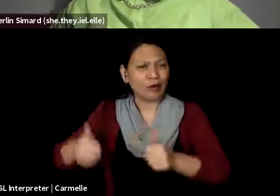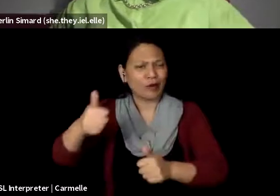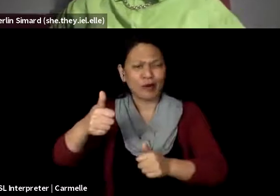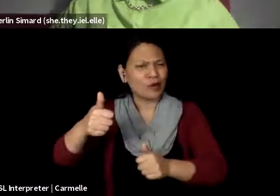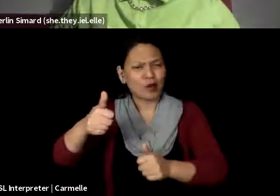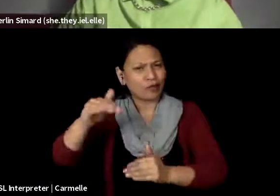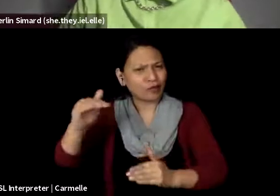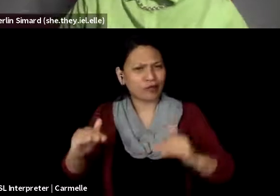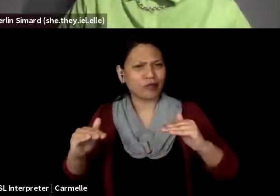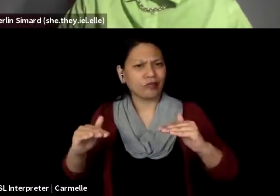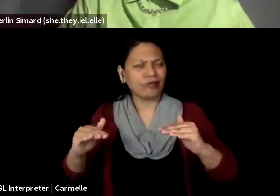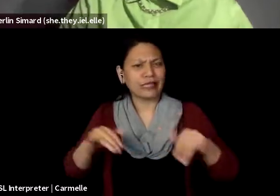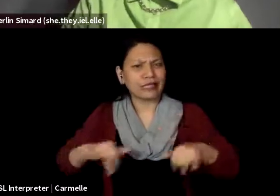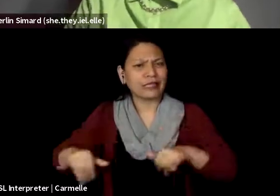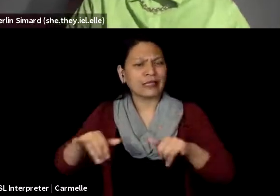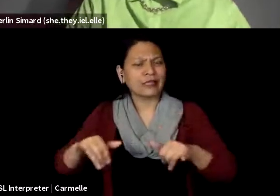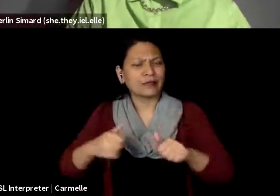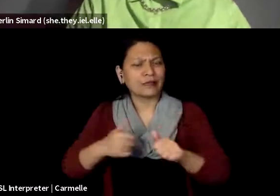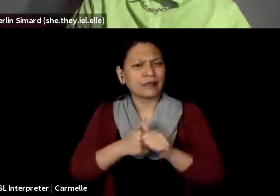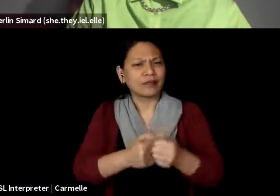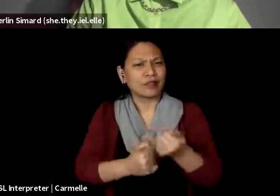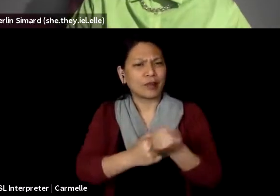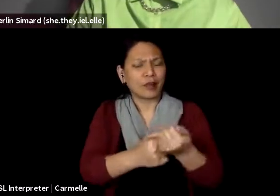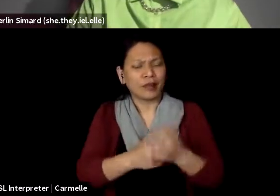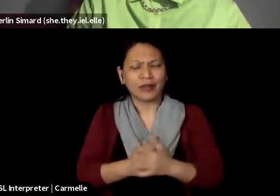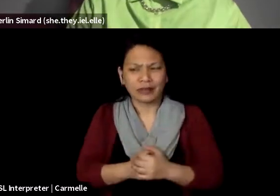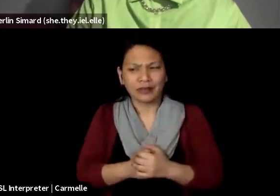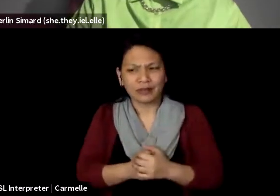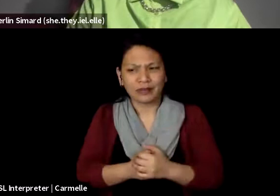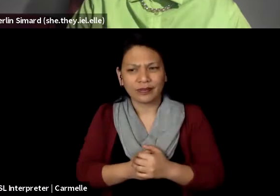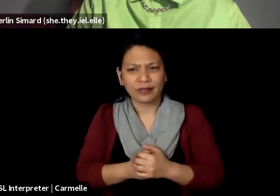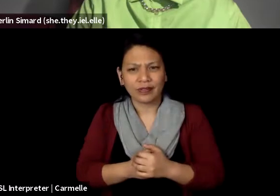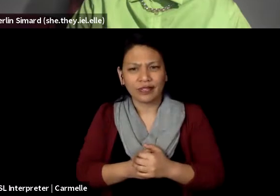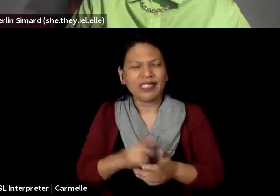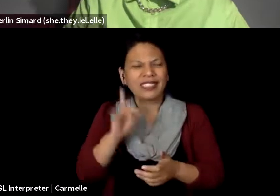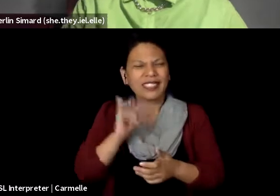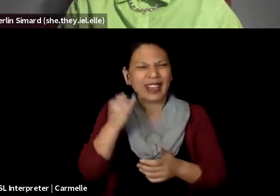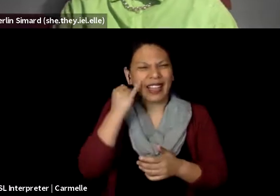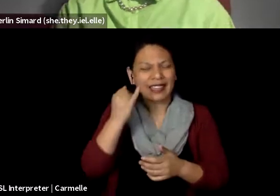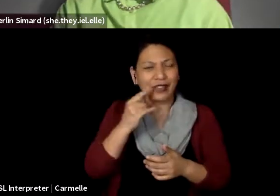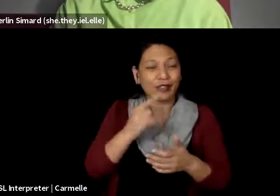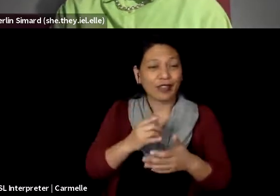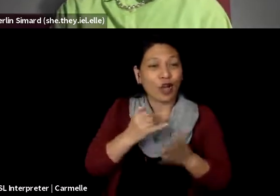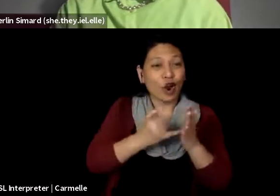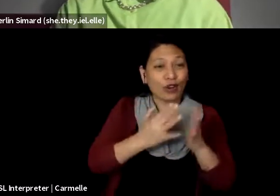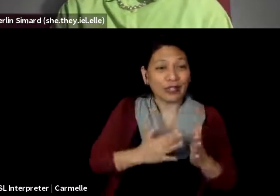But if we can, again, like when I talk about like the microcosm of put the artist first before the work, it's also like in